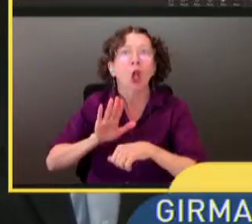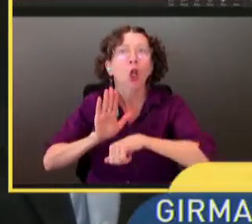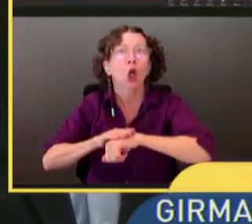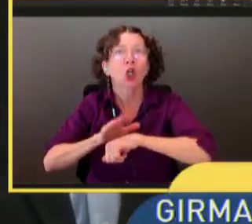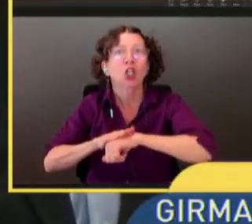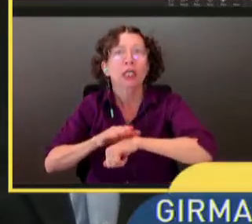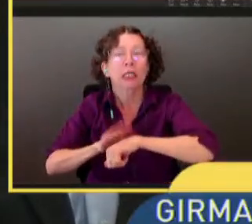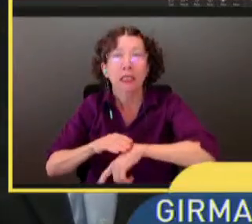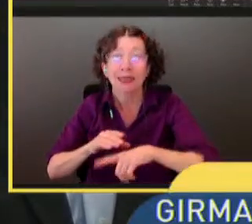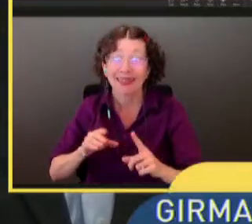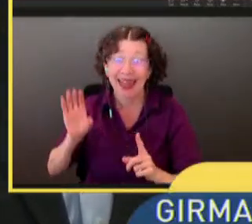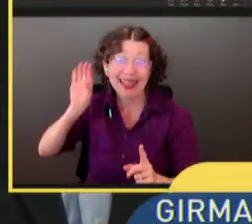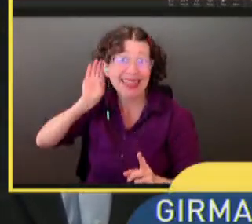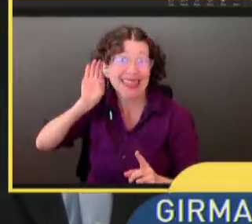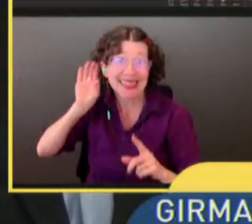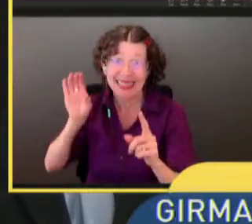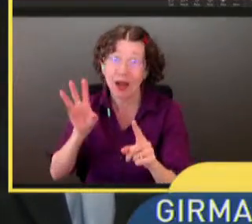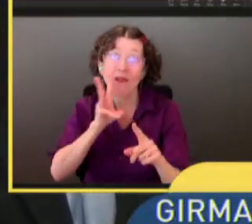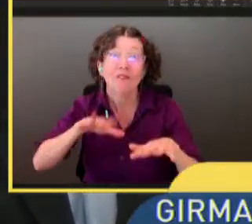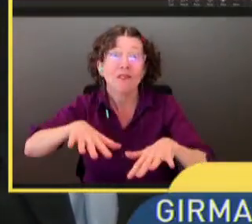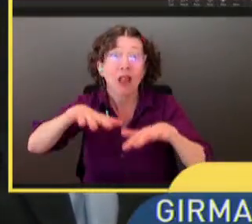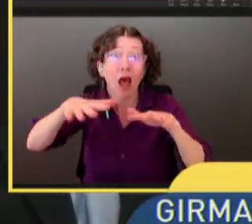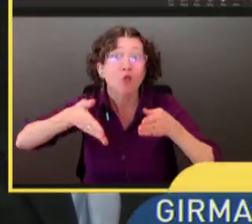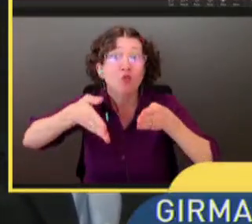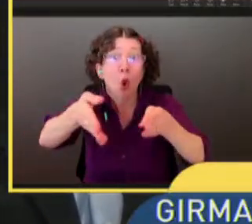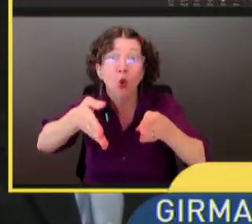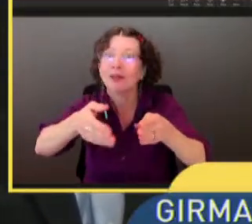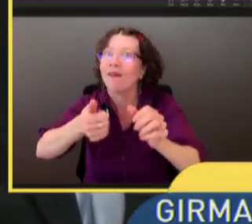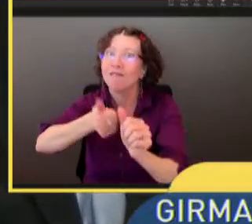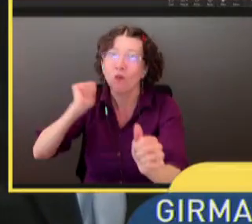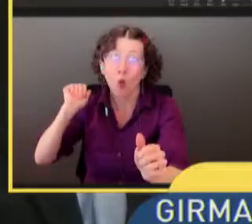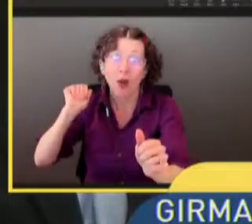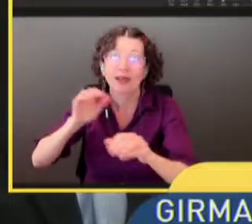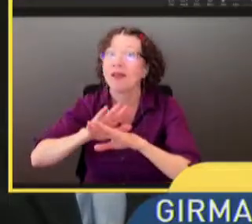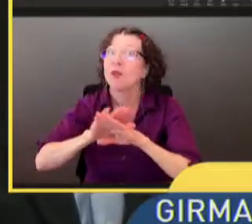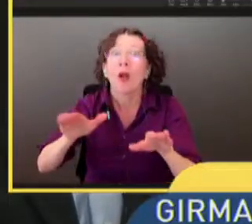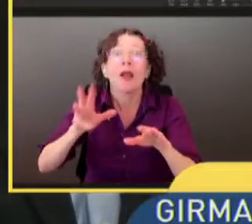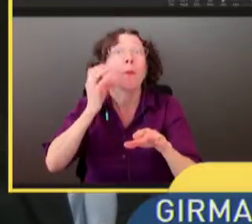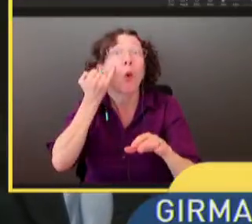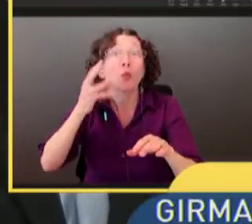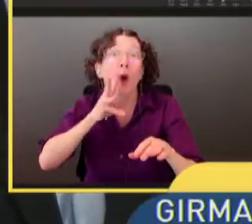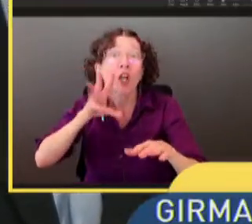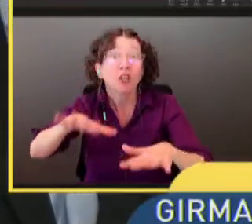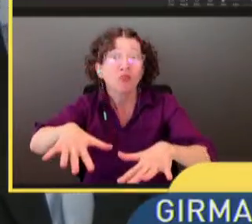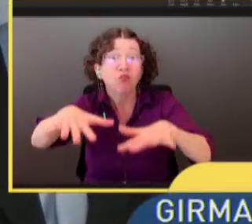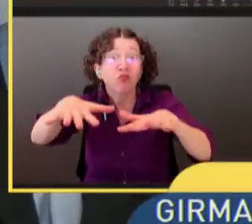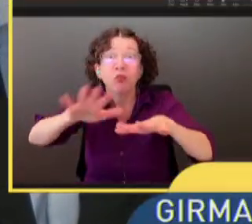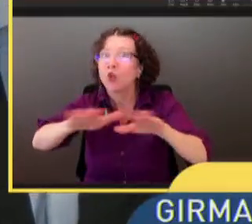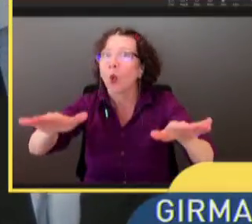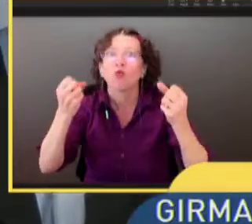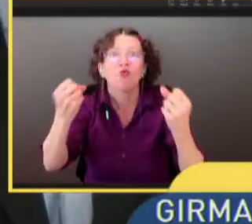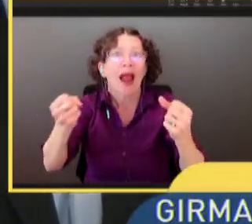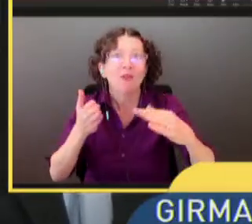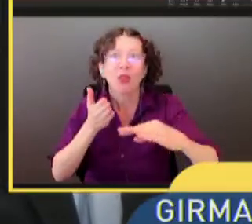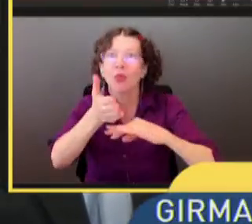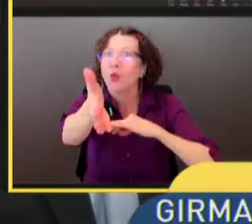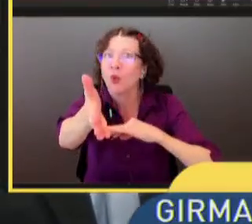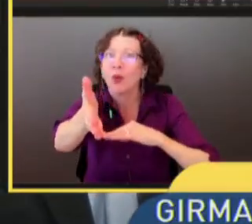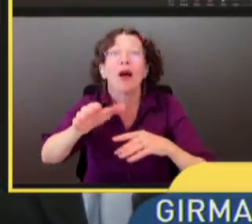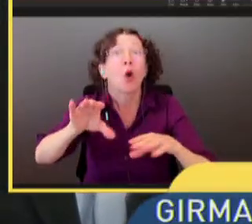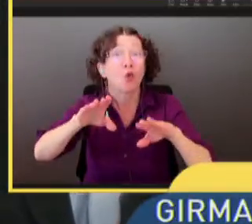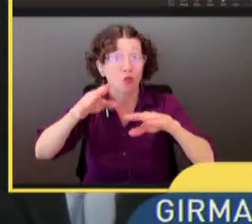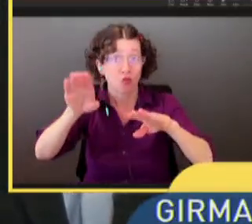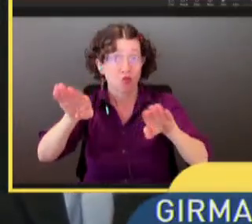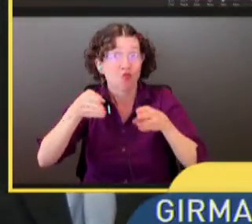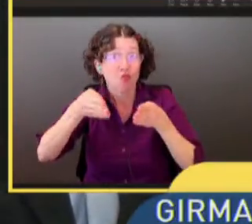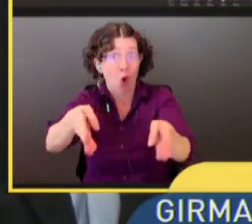to remain cautious because this is an evolving situation. Keep looking out for official alerts, listen to law